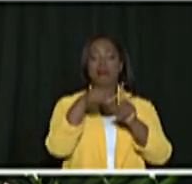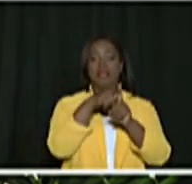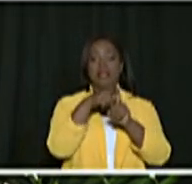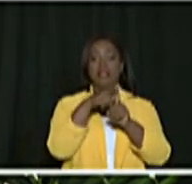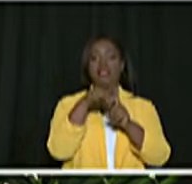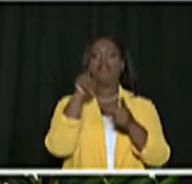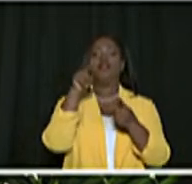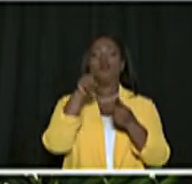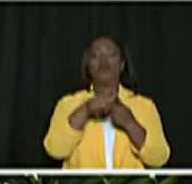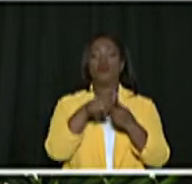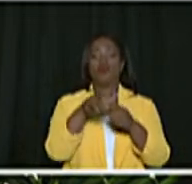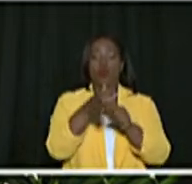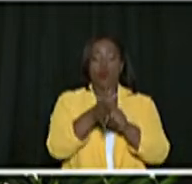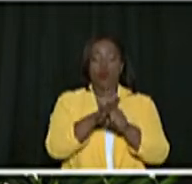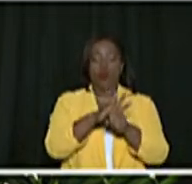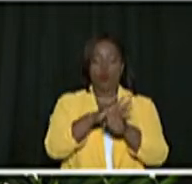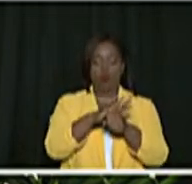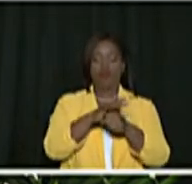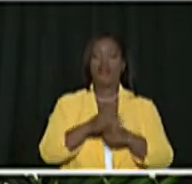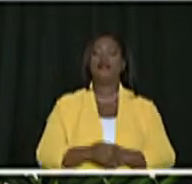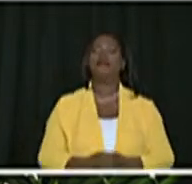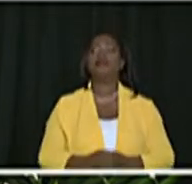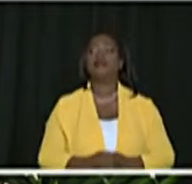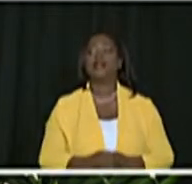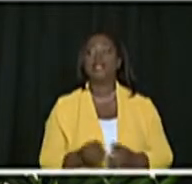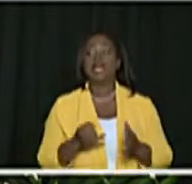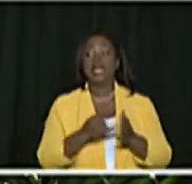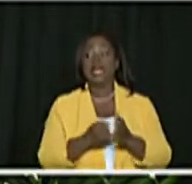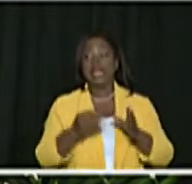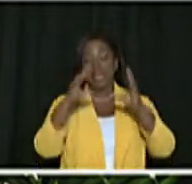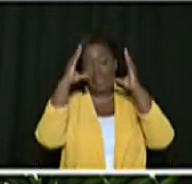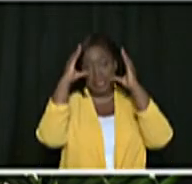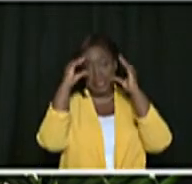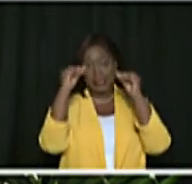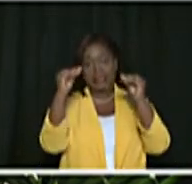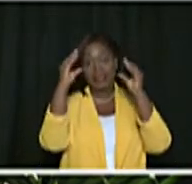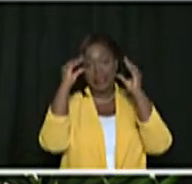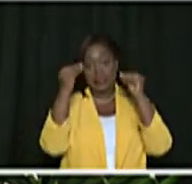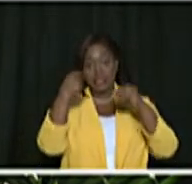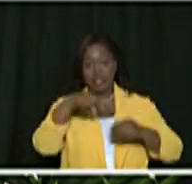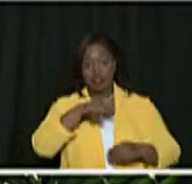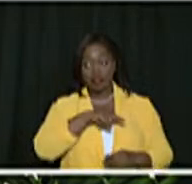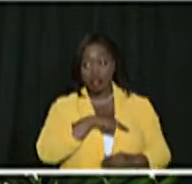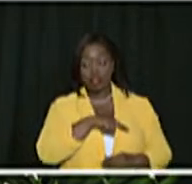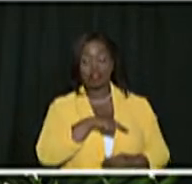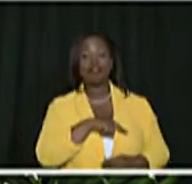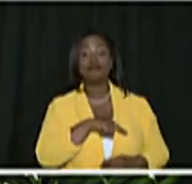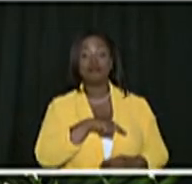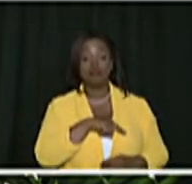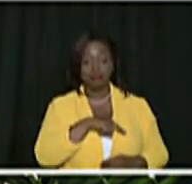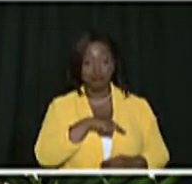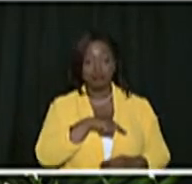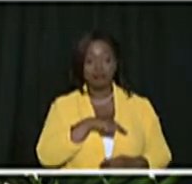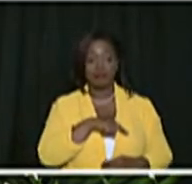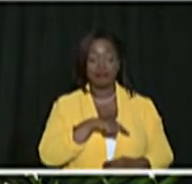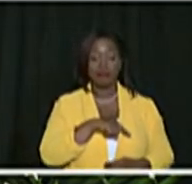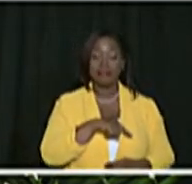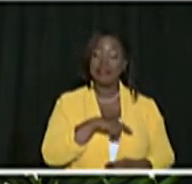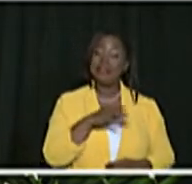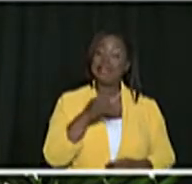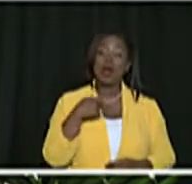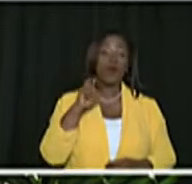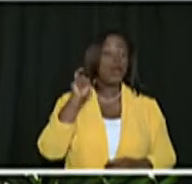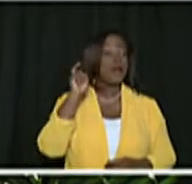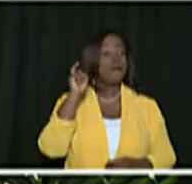has taught us as a nation that we must move full speed ahead with becoming a digital society